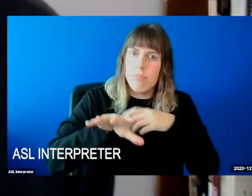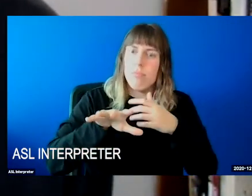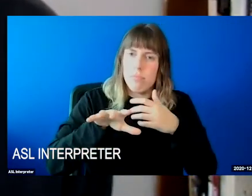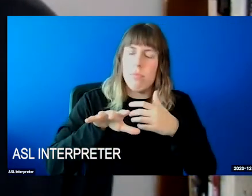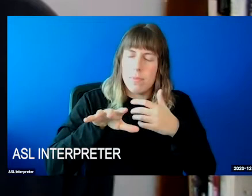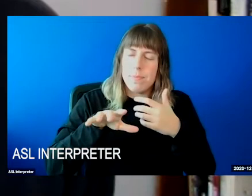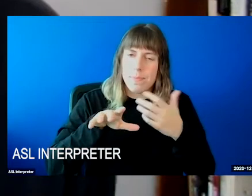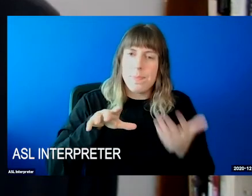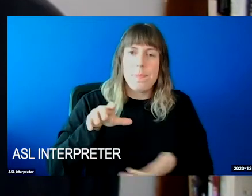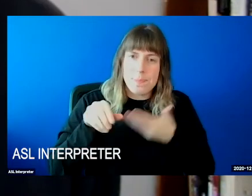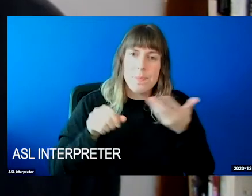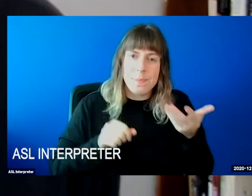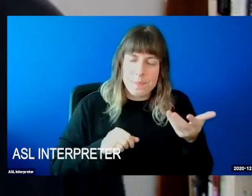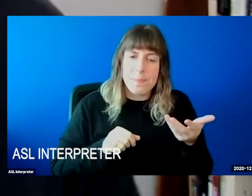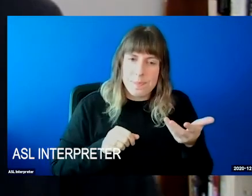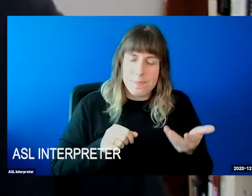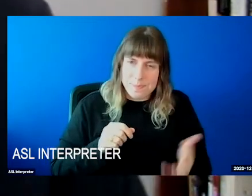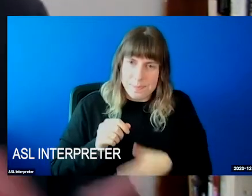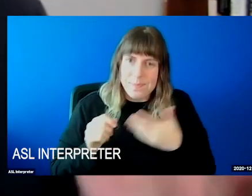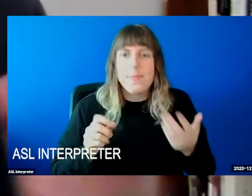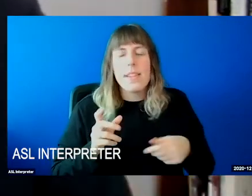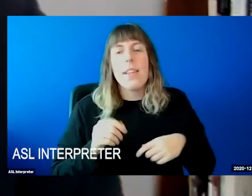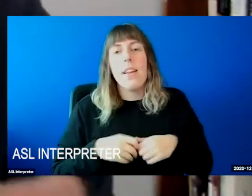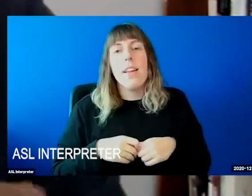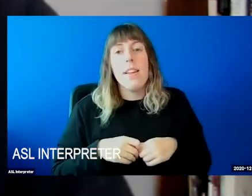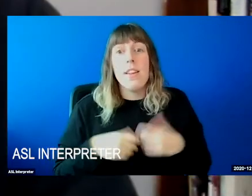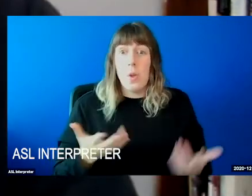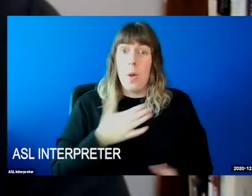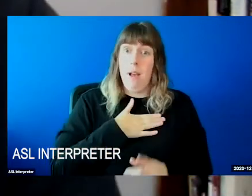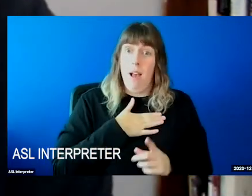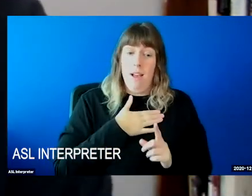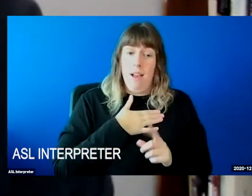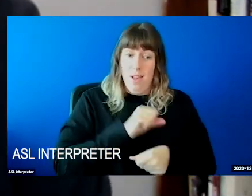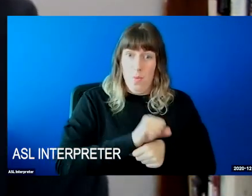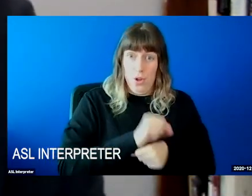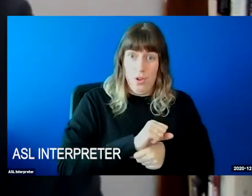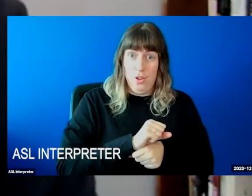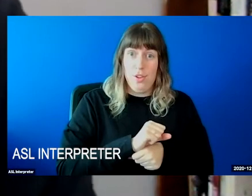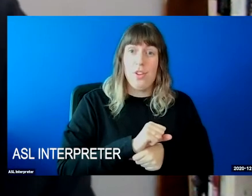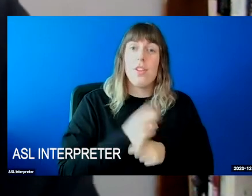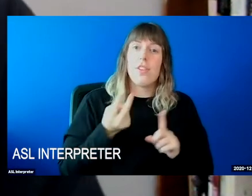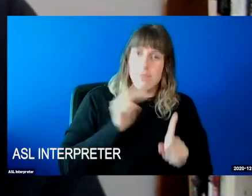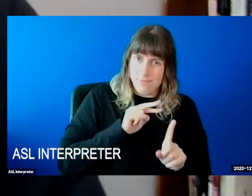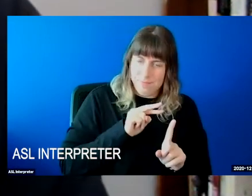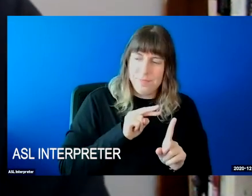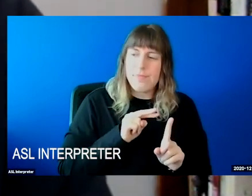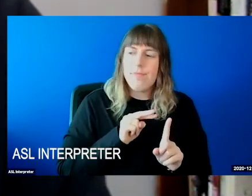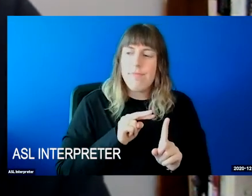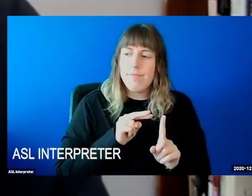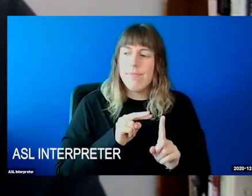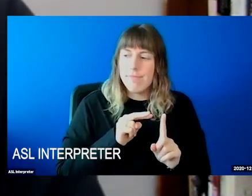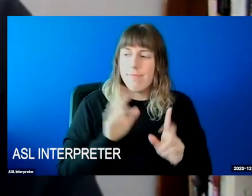epochal. So I guess what I'm saying, at least with the way I work, or with the way Rios works, is, yeah,